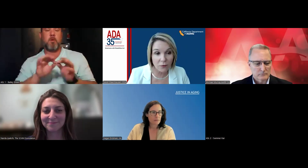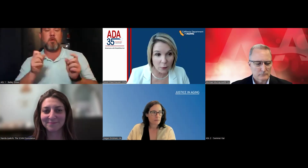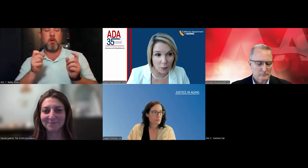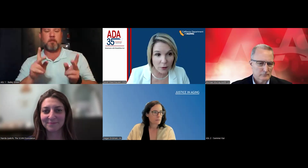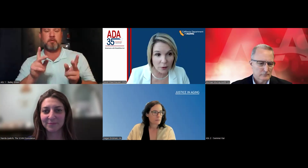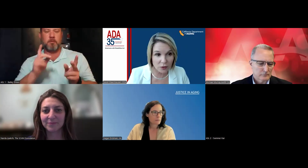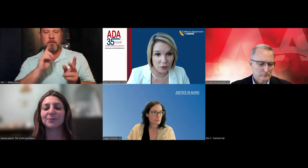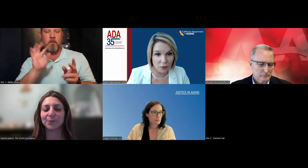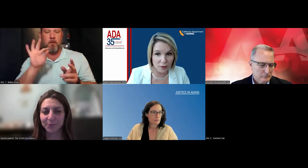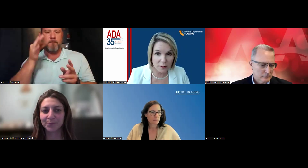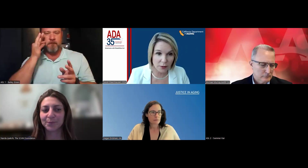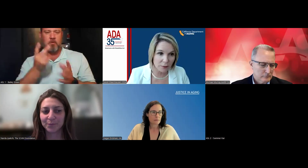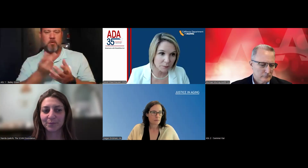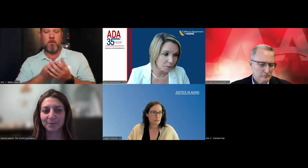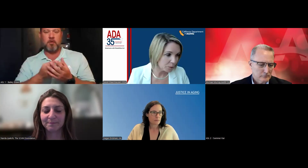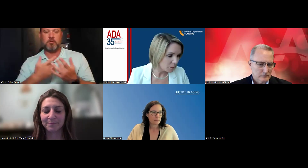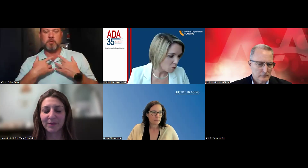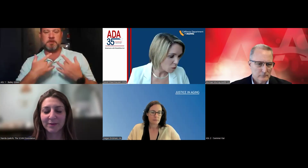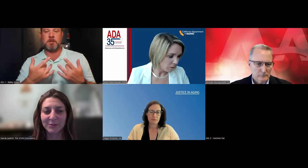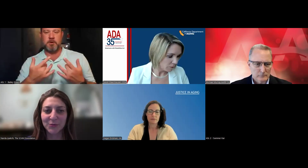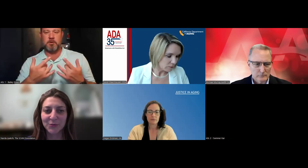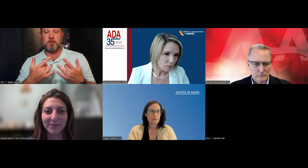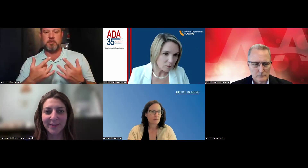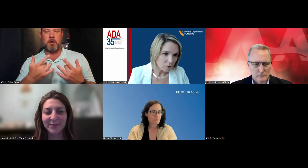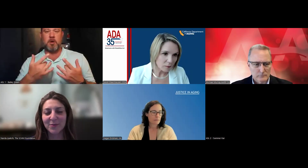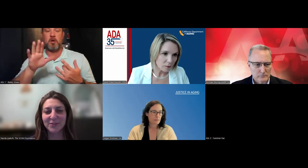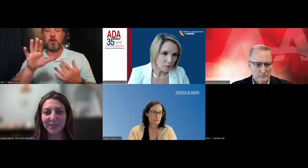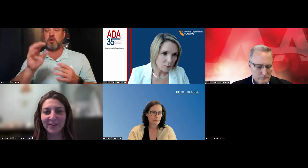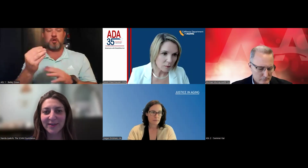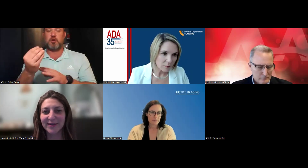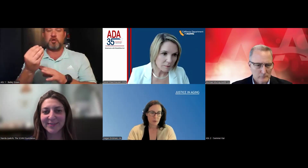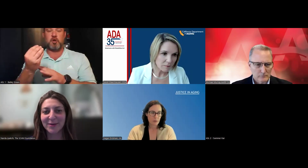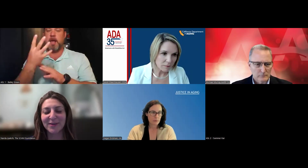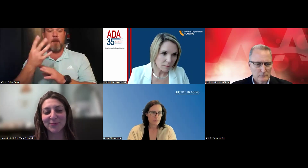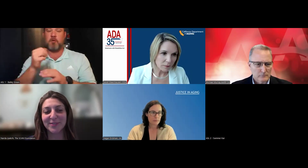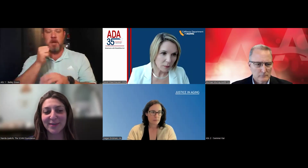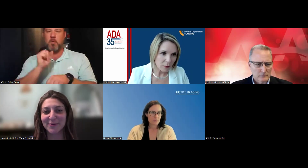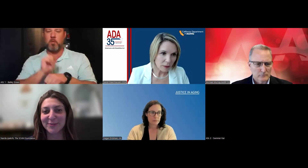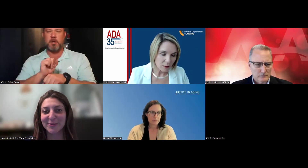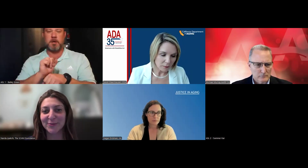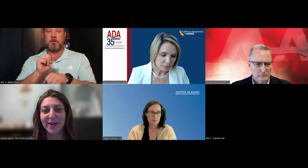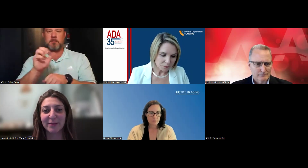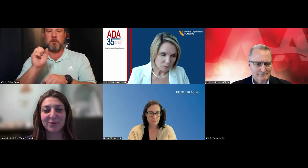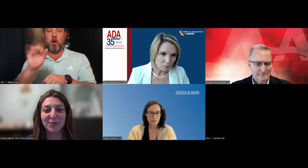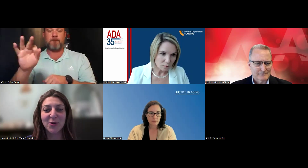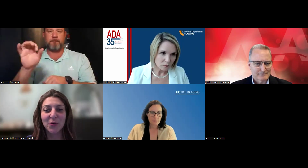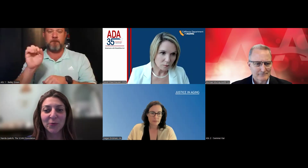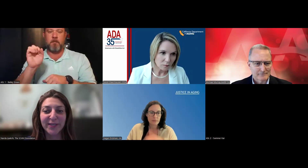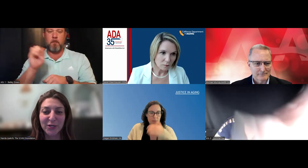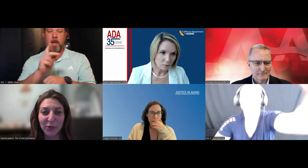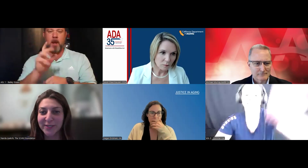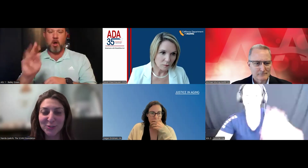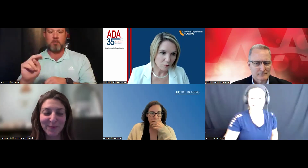for federal partners to consider? Sure. Thank you so much, Sarah. And I just want to say first, too, that I'm just